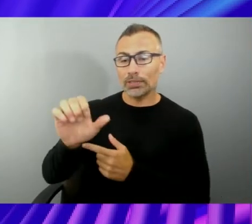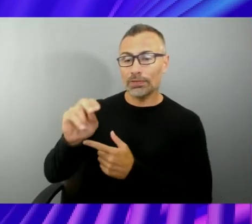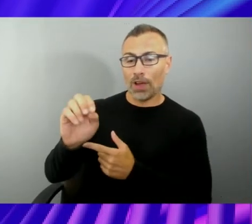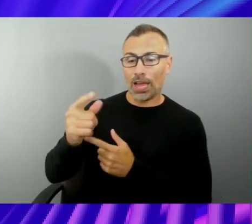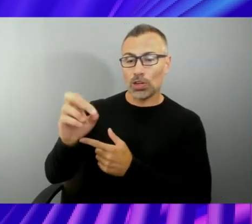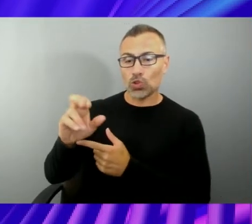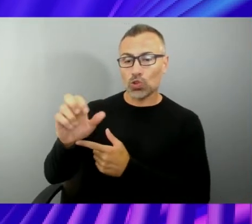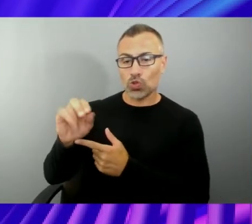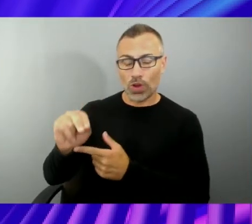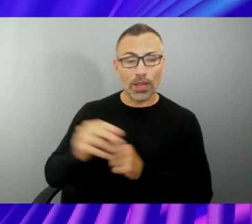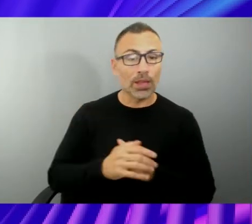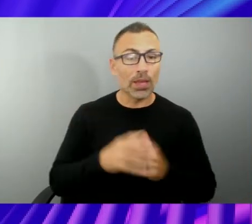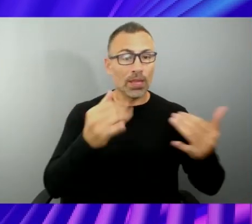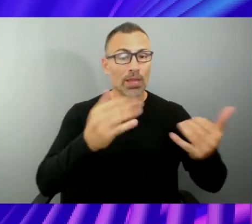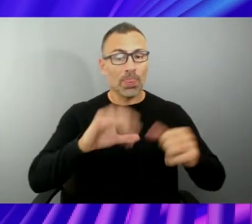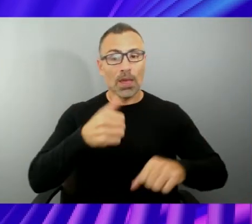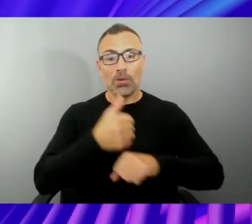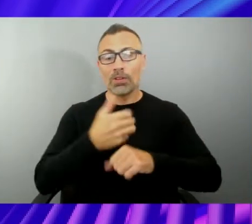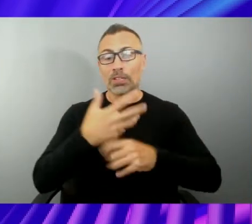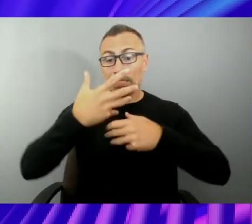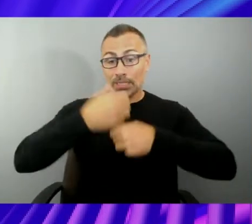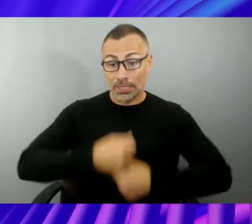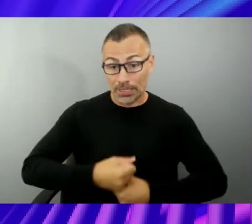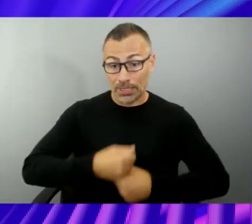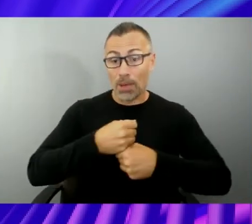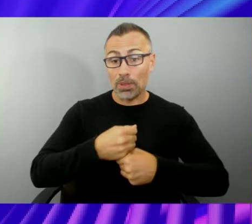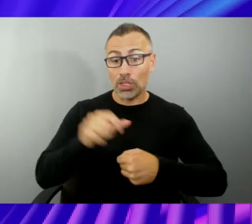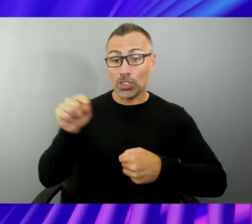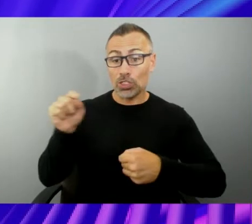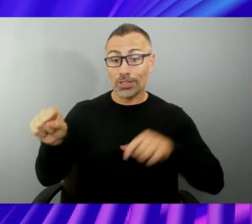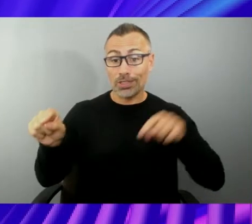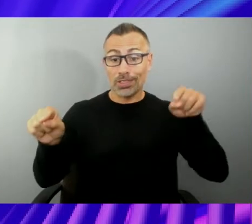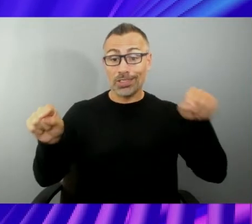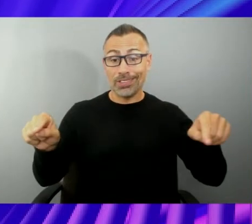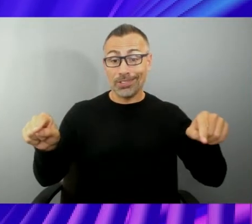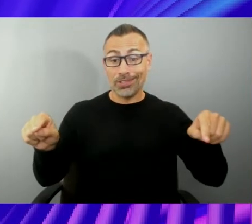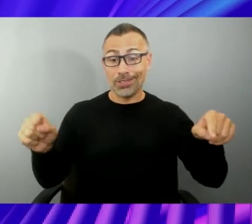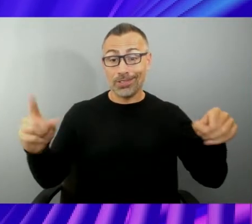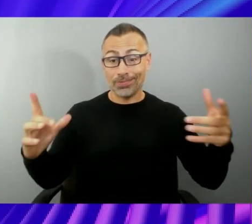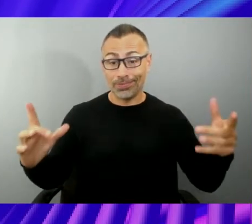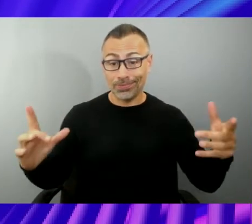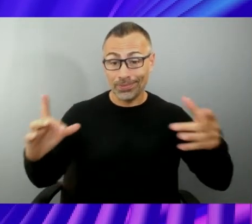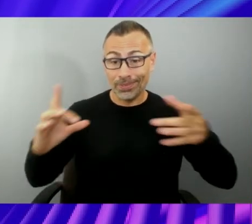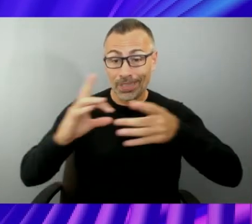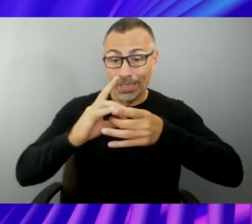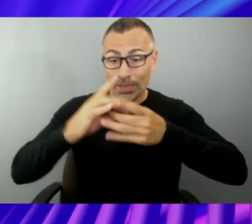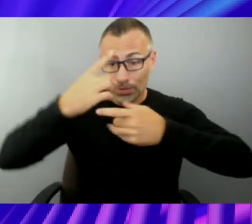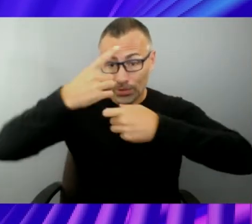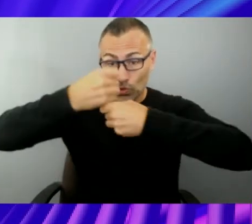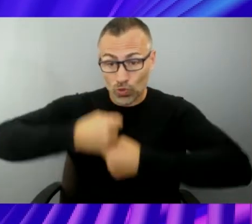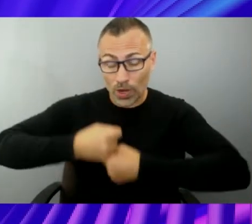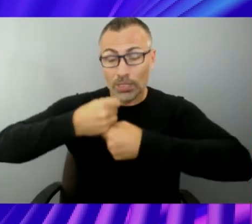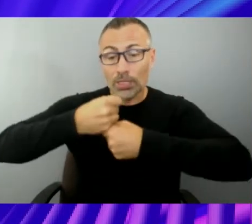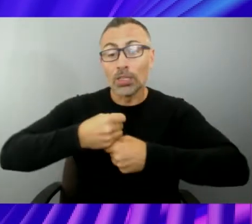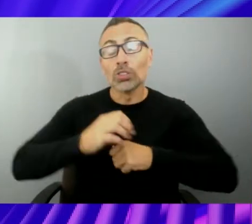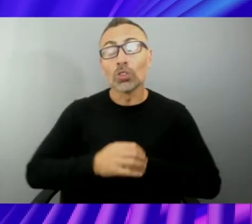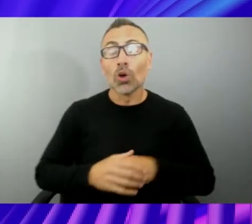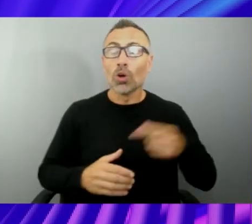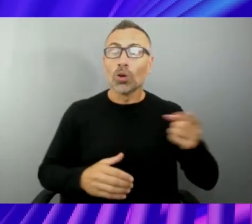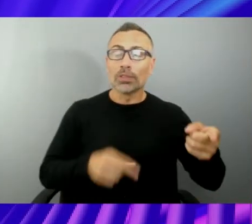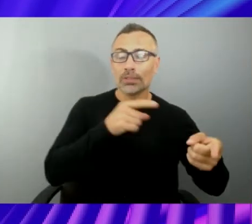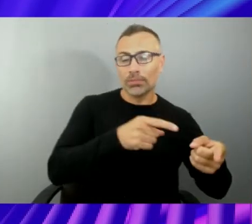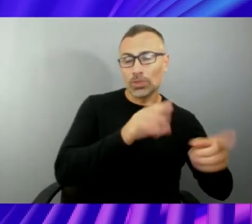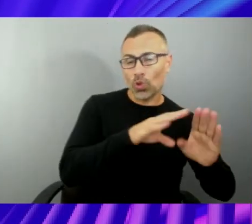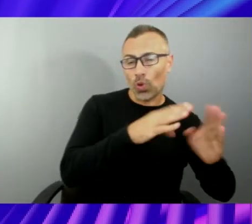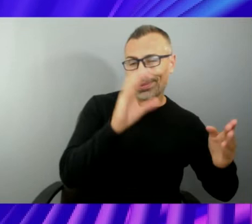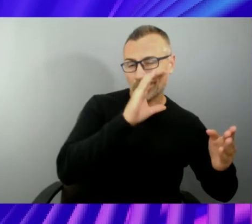now the trust between Amazon OpenSearch and basically Okta, right? Mm-hmm. So now